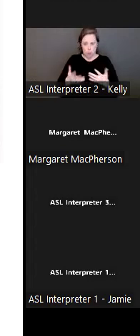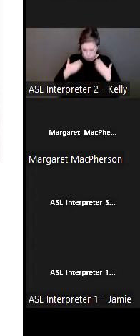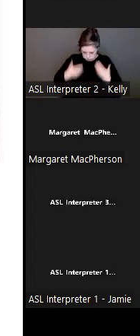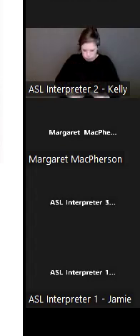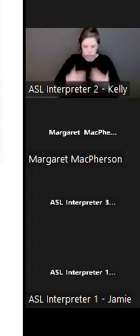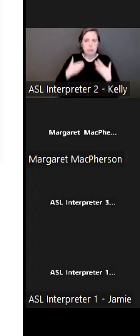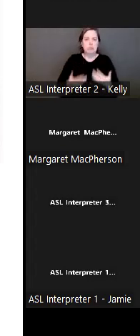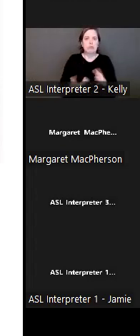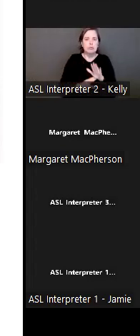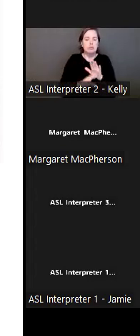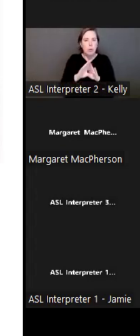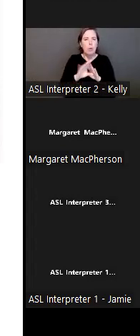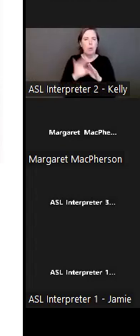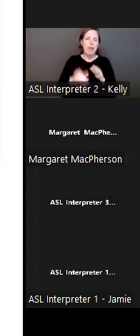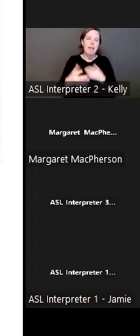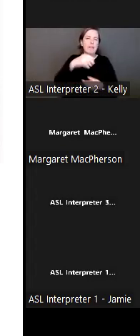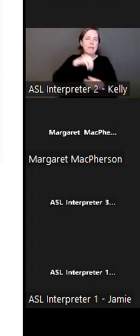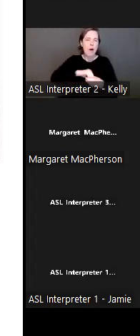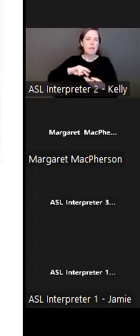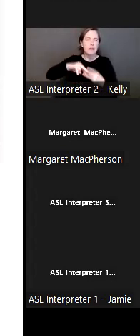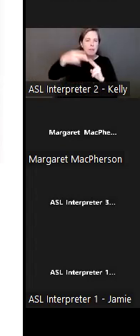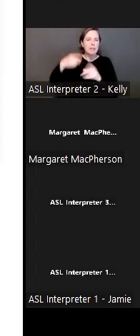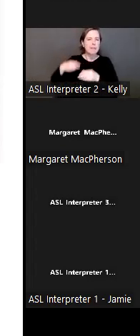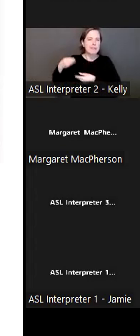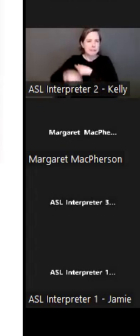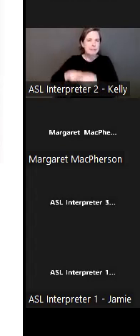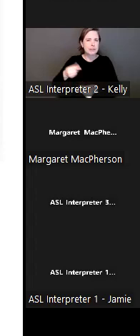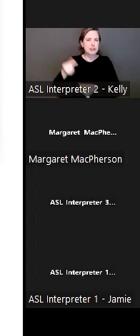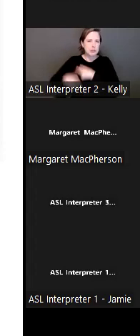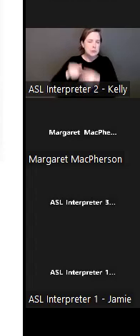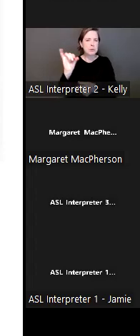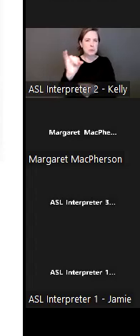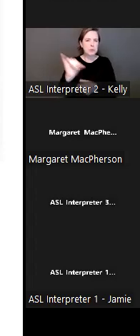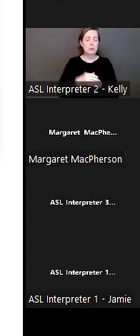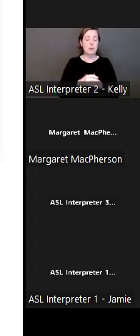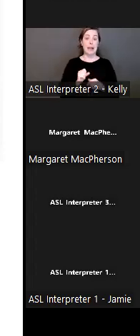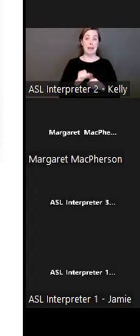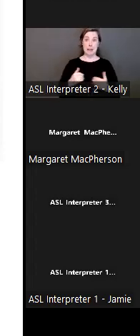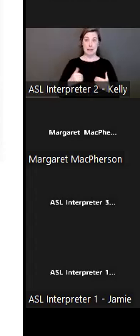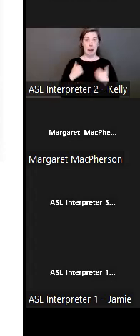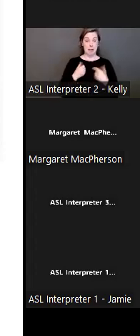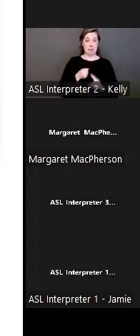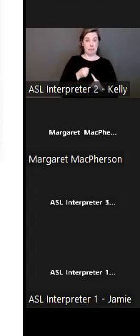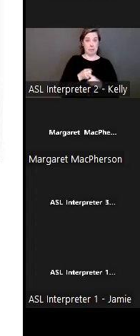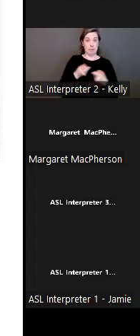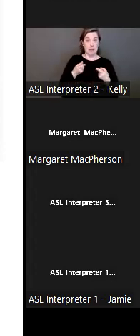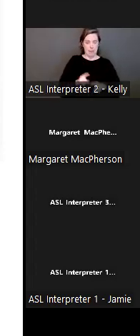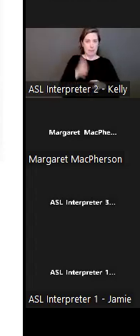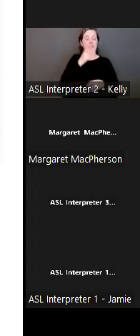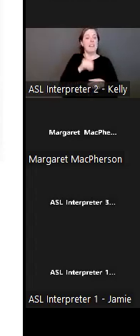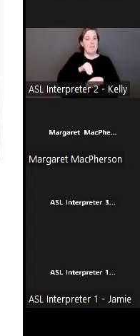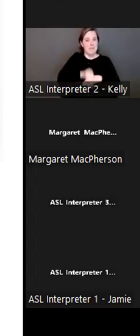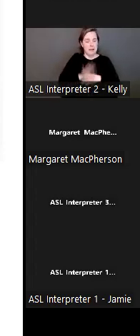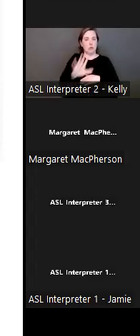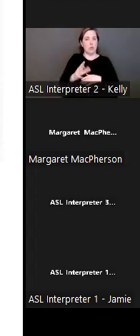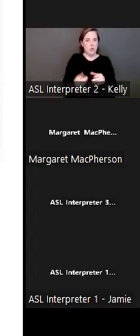into things like epigenetics. The earlier in life these things happen, the more likely they are to sensitize your ability to respond to later